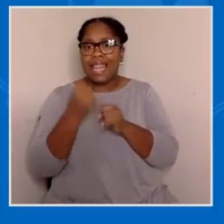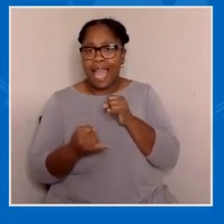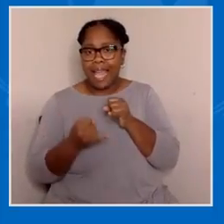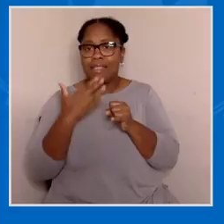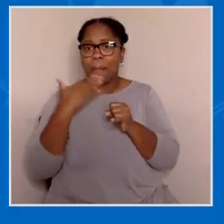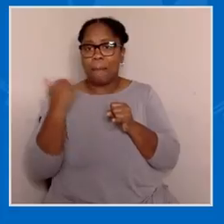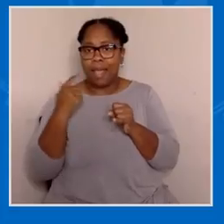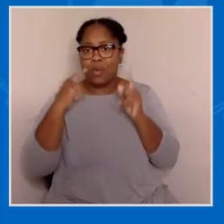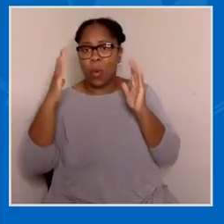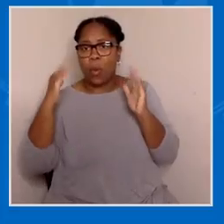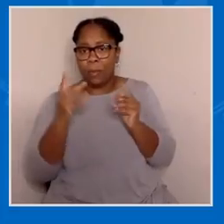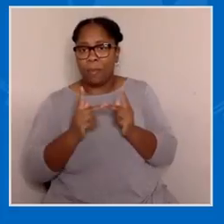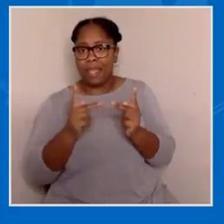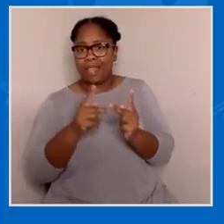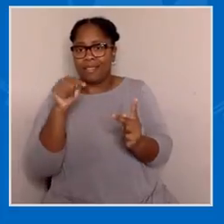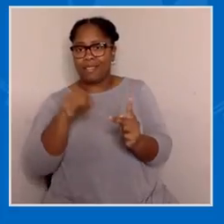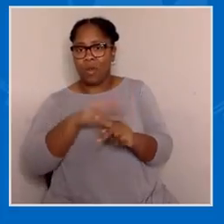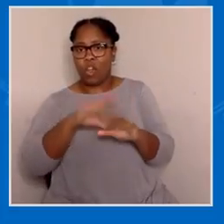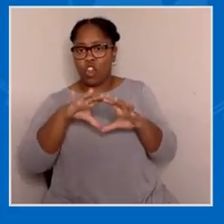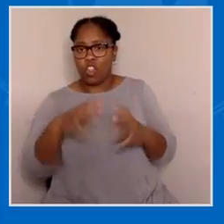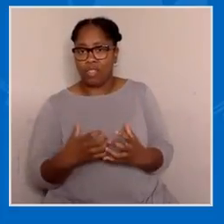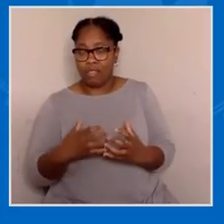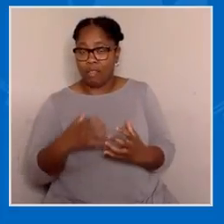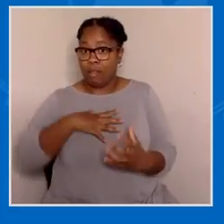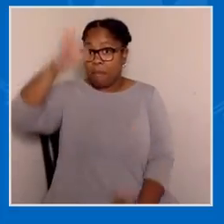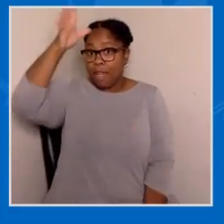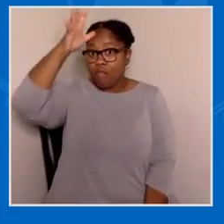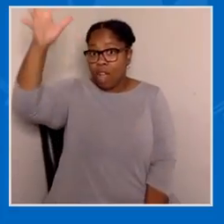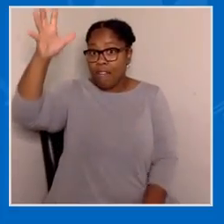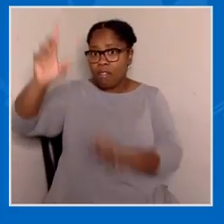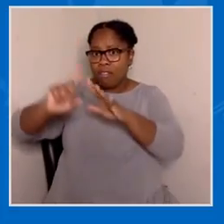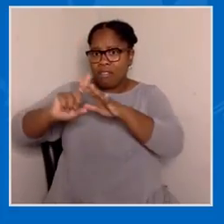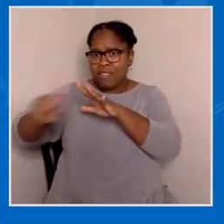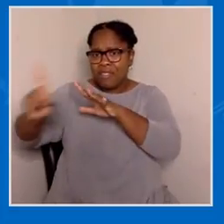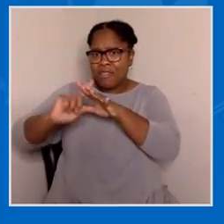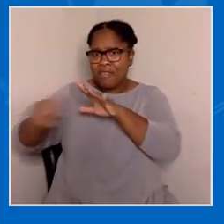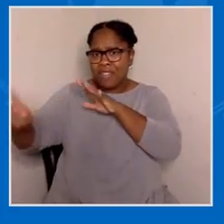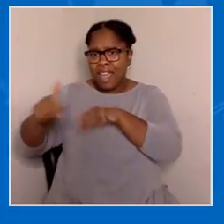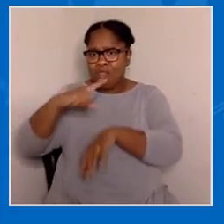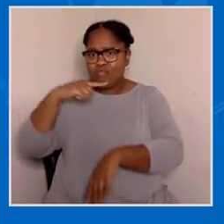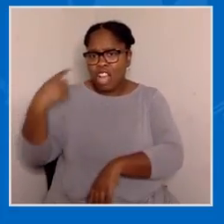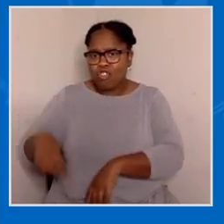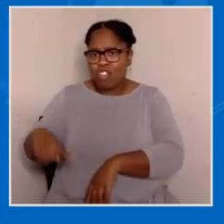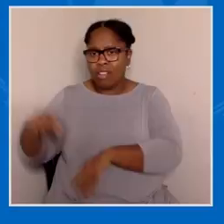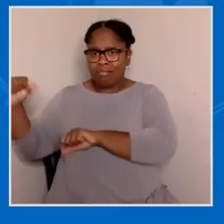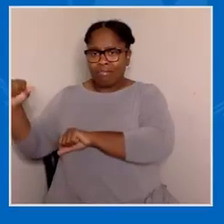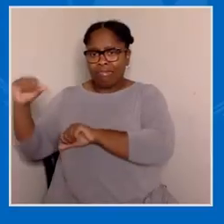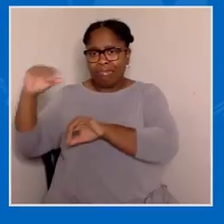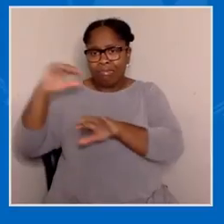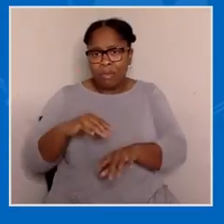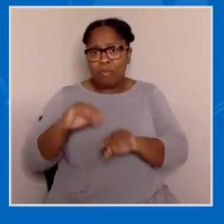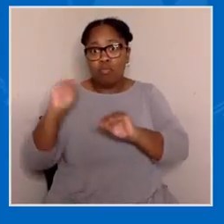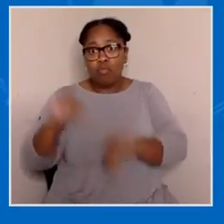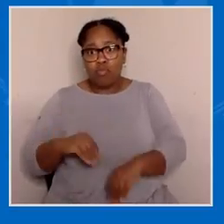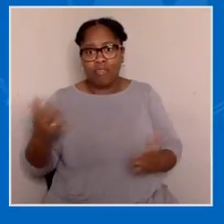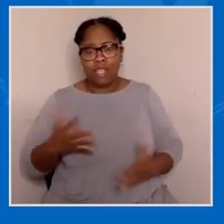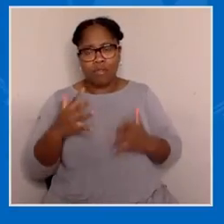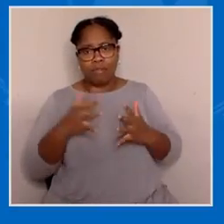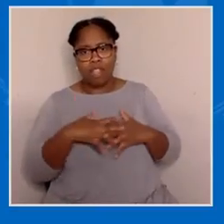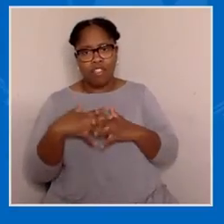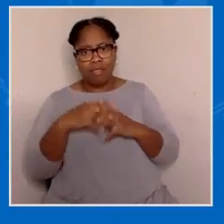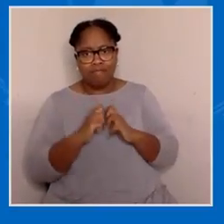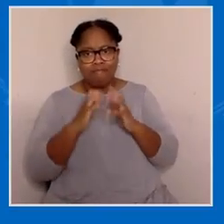My grandfather, Maurice Blinken, fled pogroms in Russia and made a new life in America. His